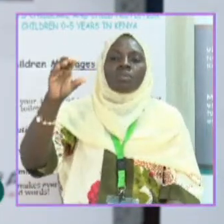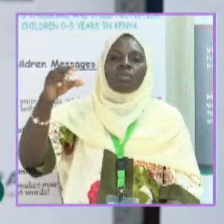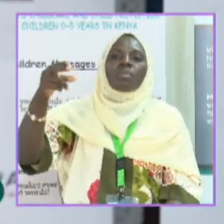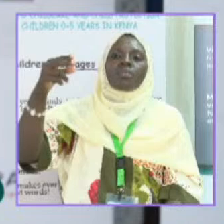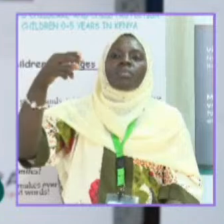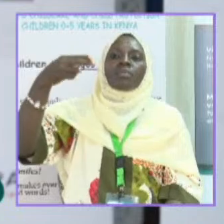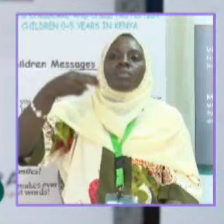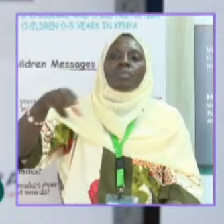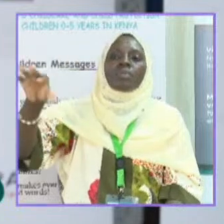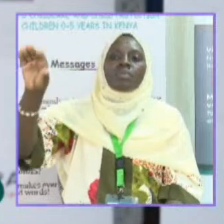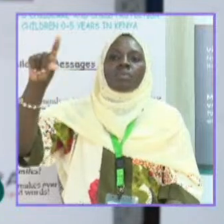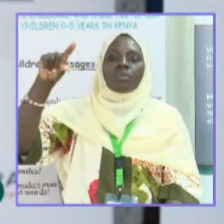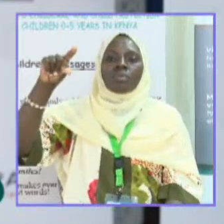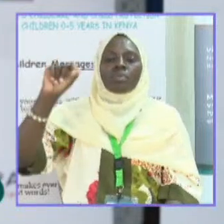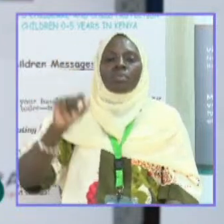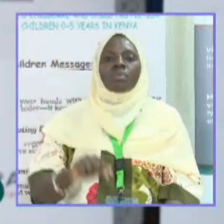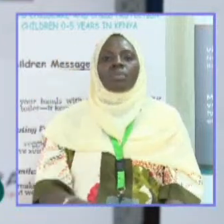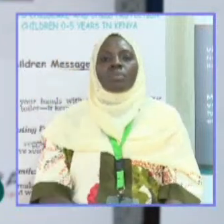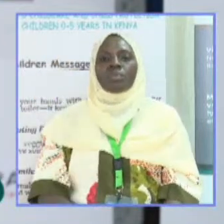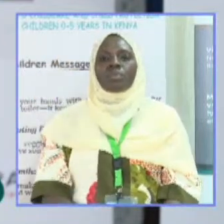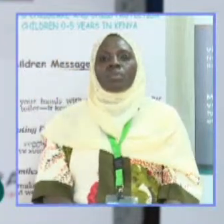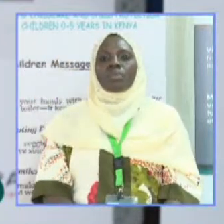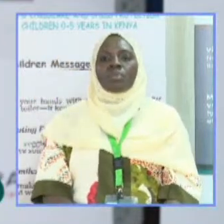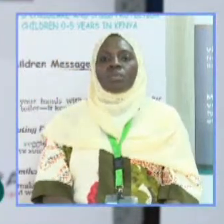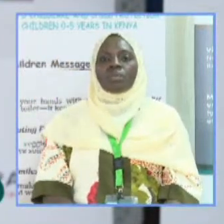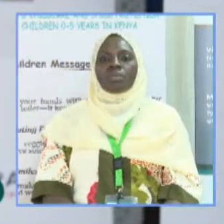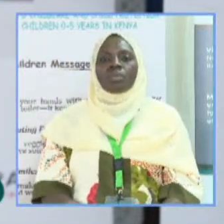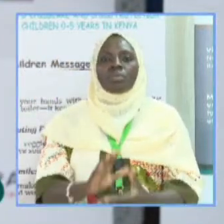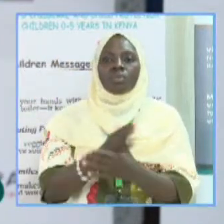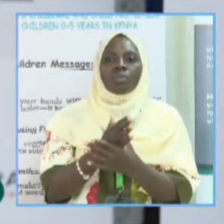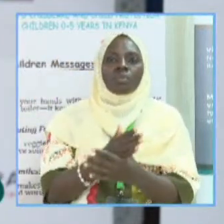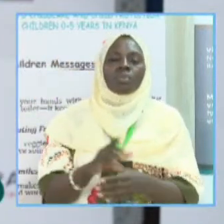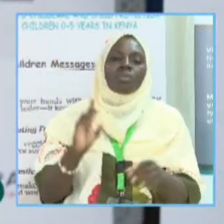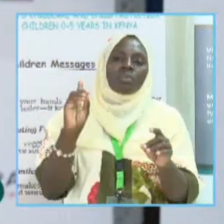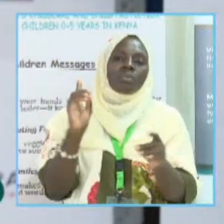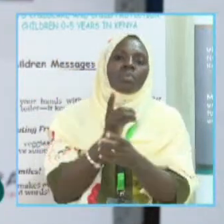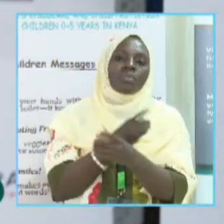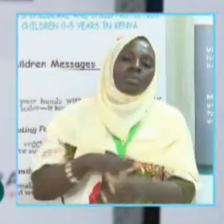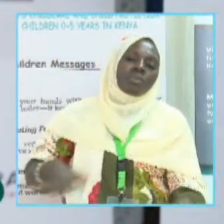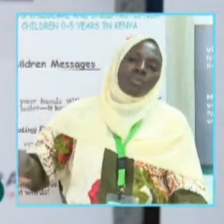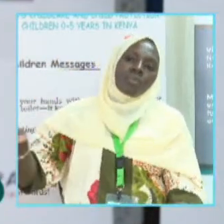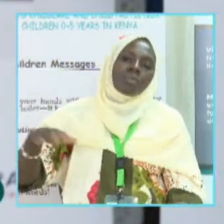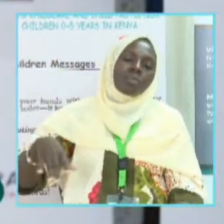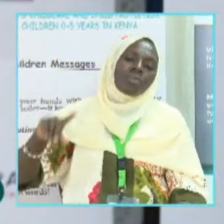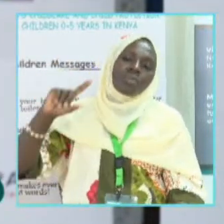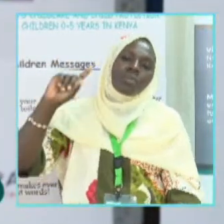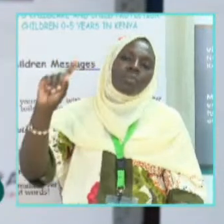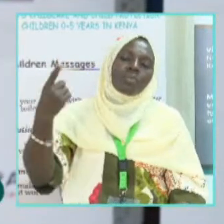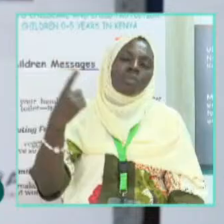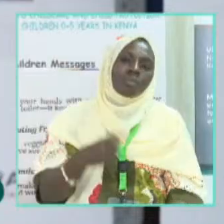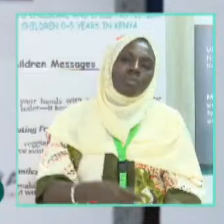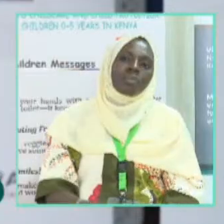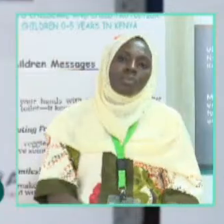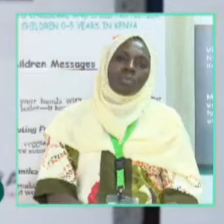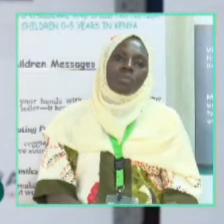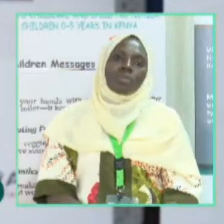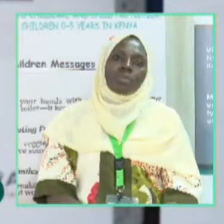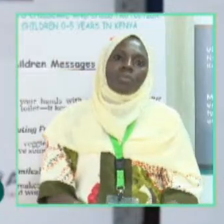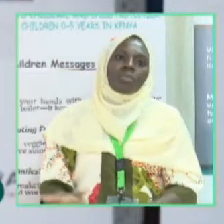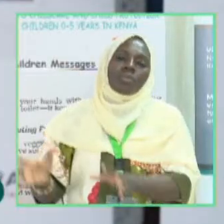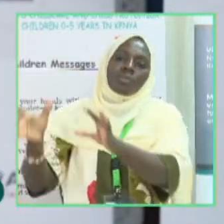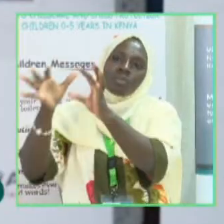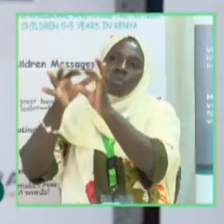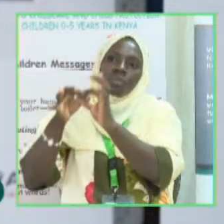of multi-sectoral coordination at county level between different sectors. So my first slide there that you are seeing is on collaboration